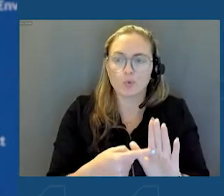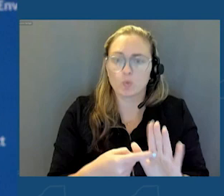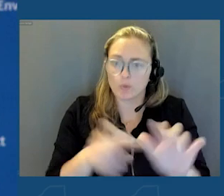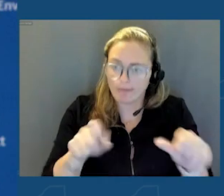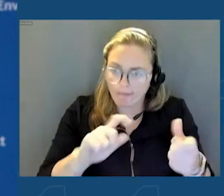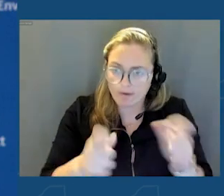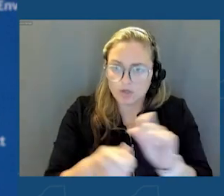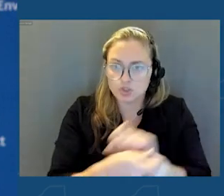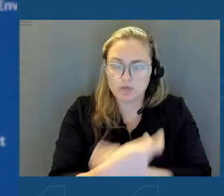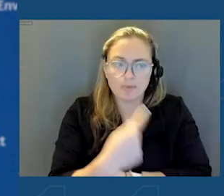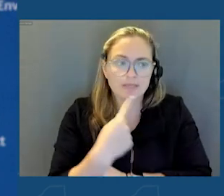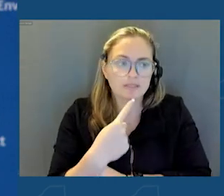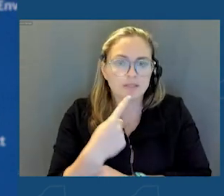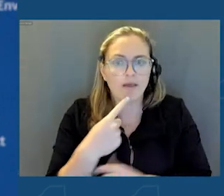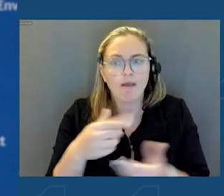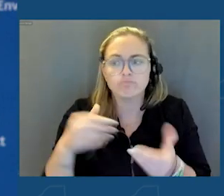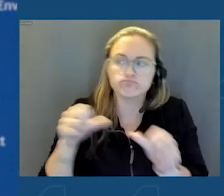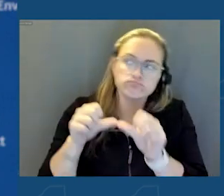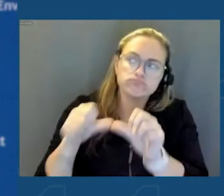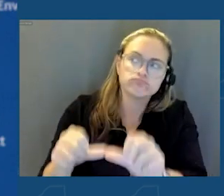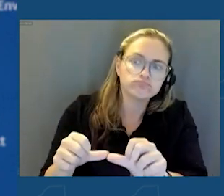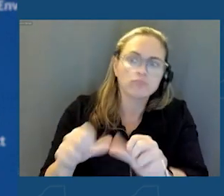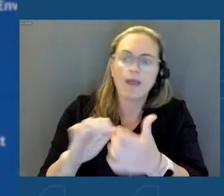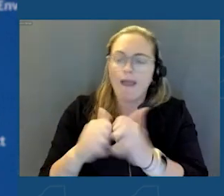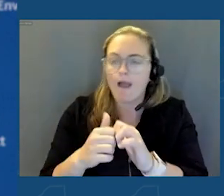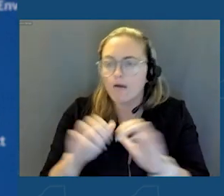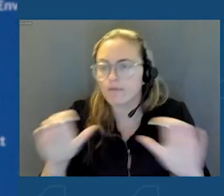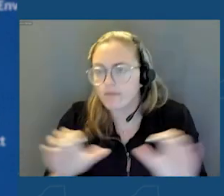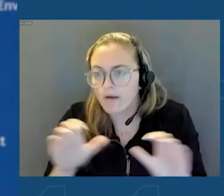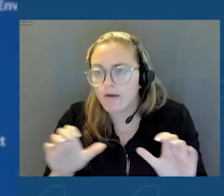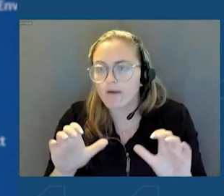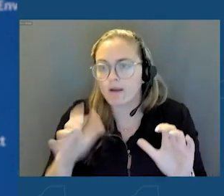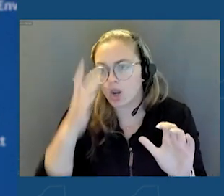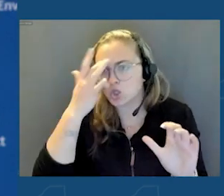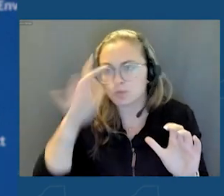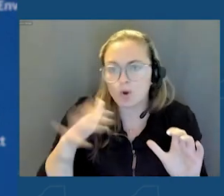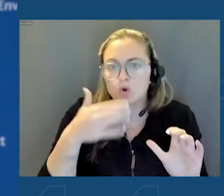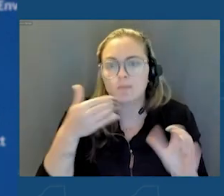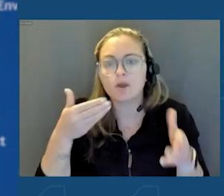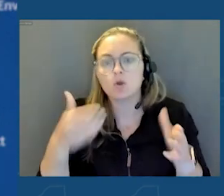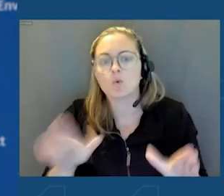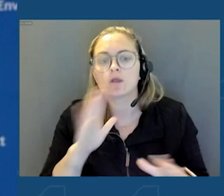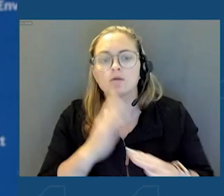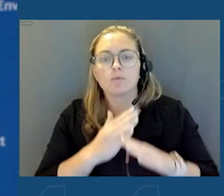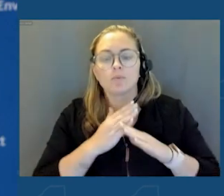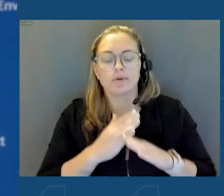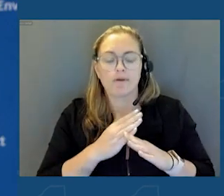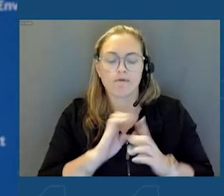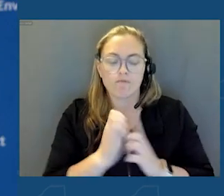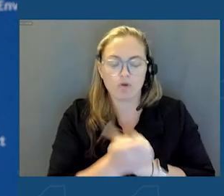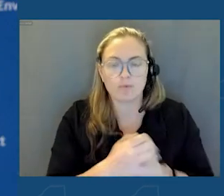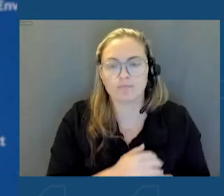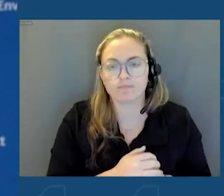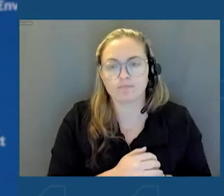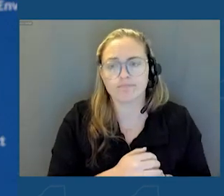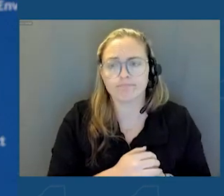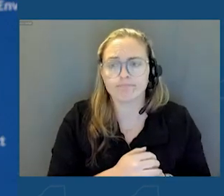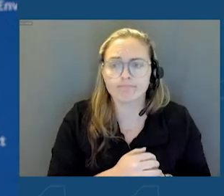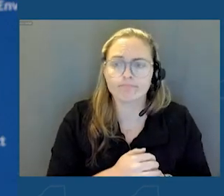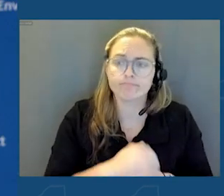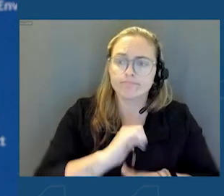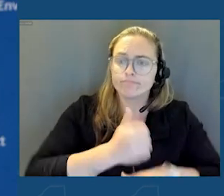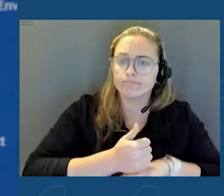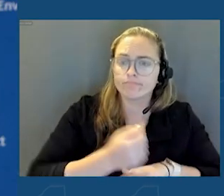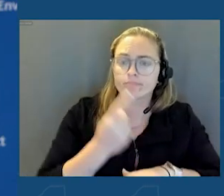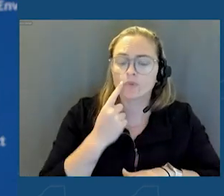by saying, going forward, this is how it'll be done in a smarter, better way that protects the environment. We're laying the groundwork for a cap and